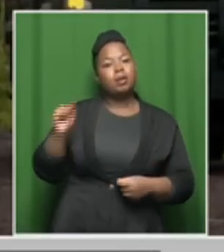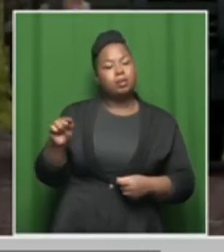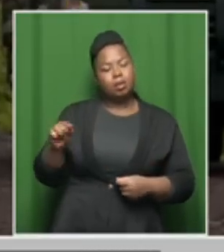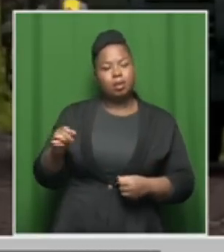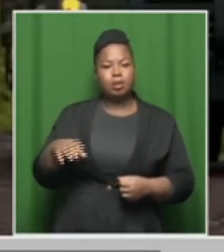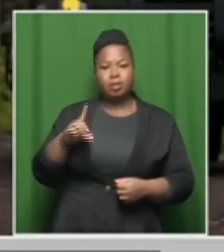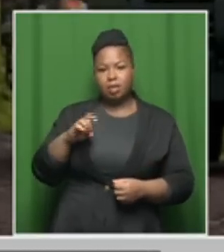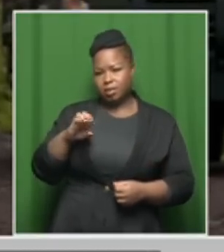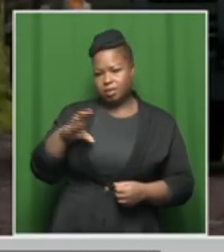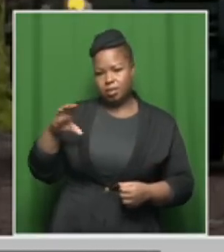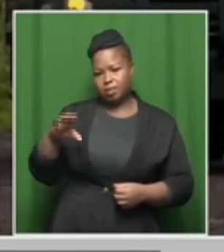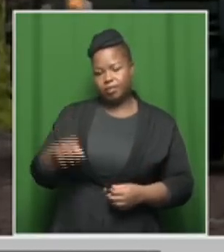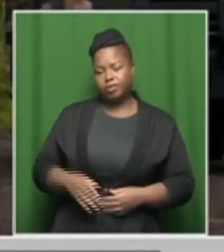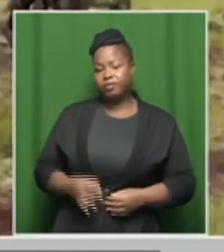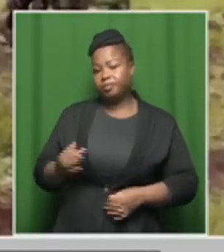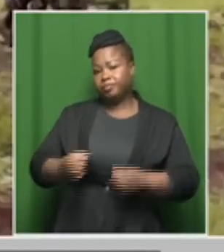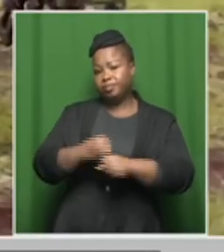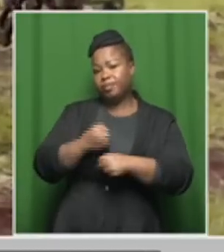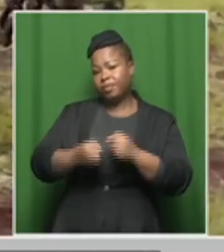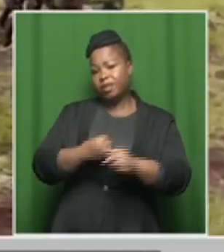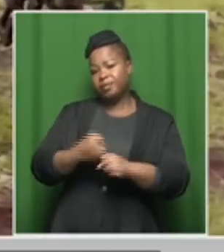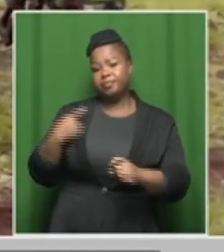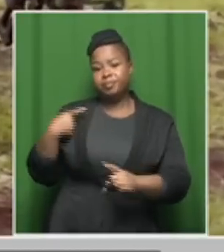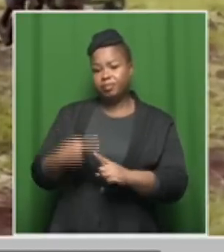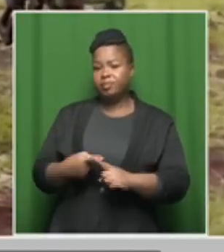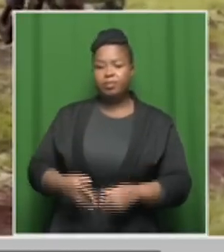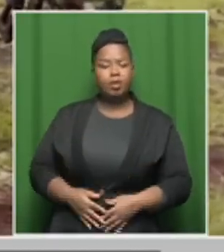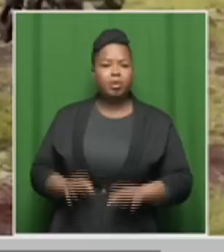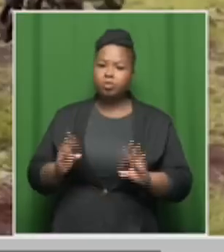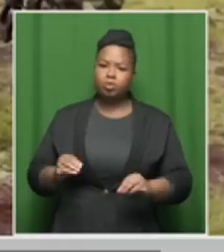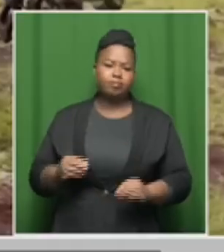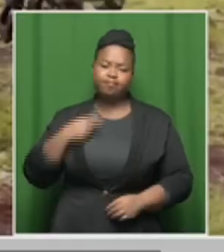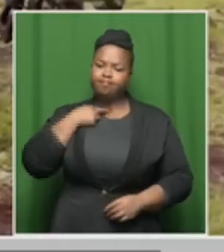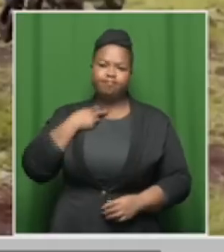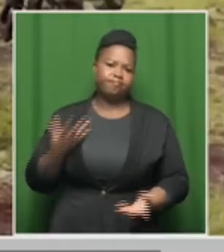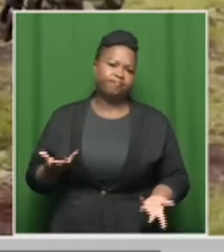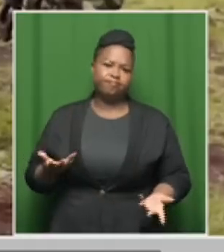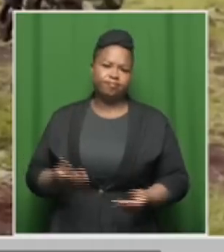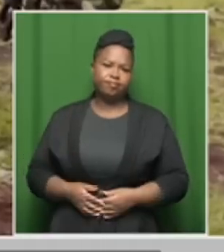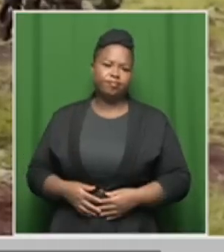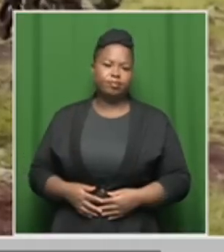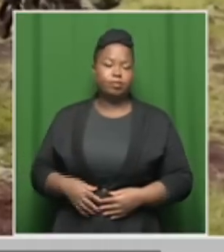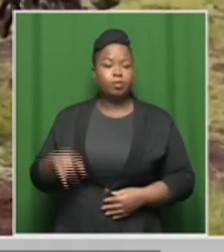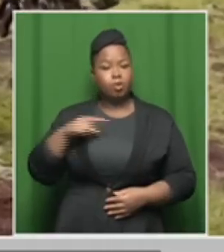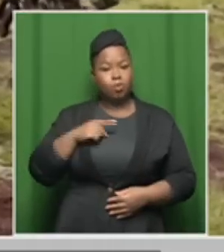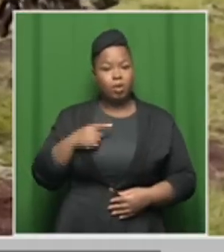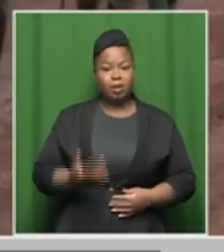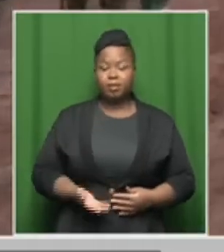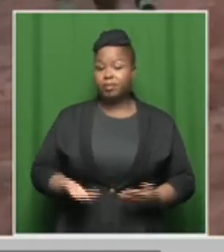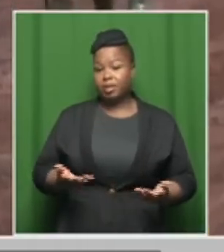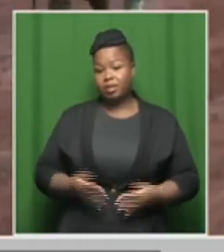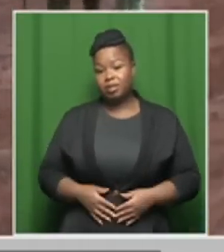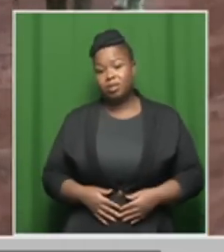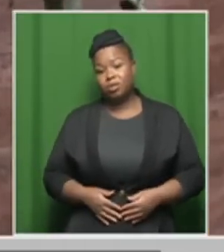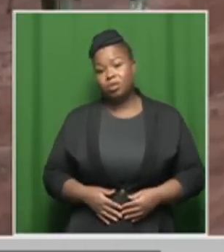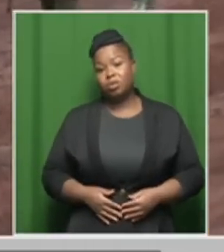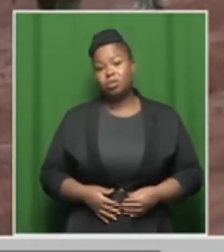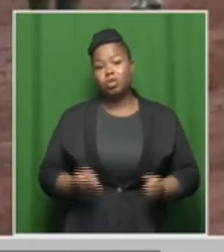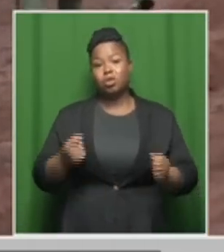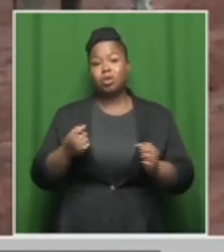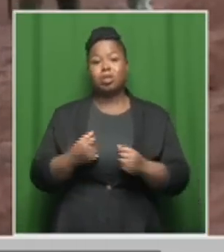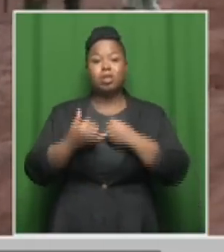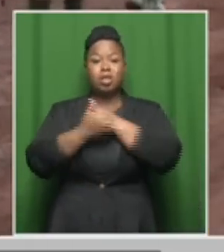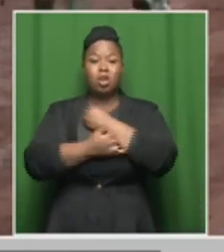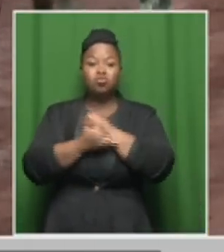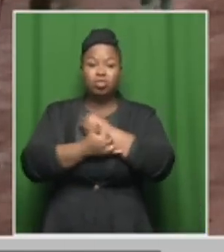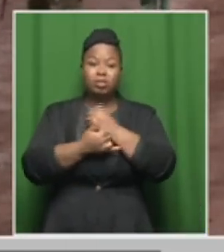that for years, but it's very difficult to stop, especially because these countries are involved in that, and they earn money